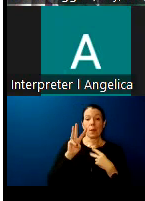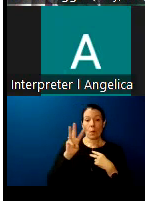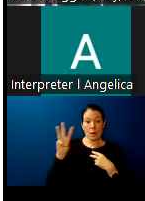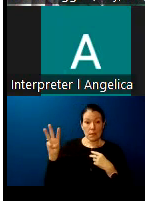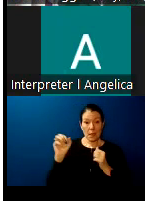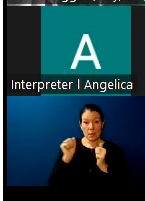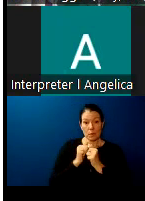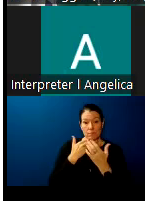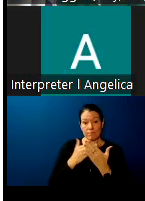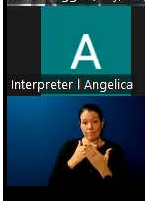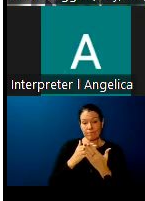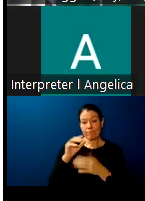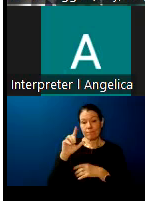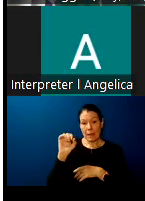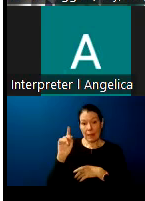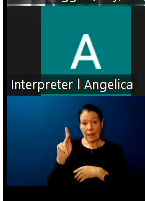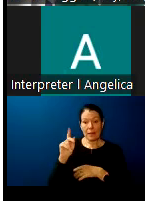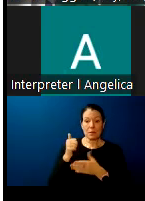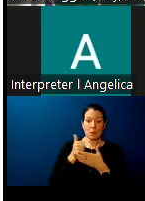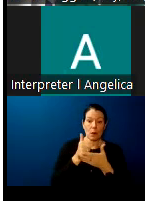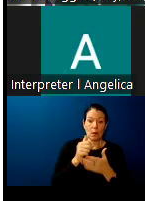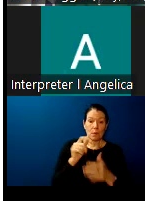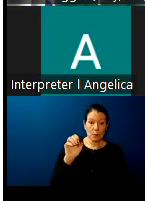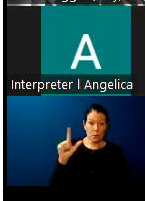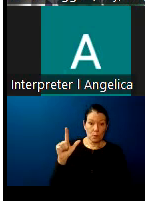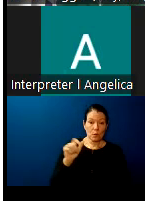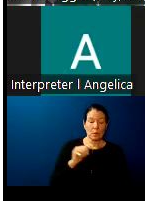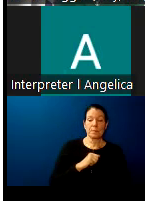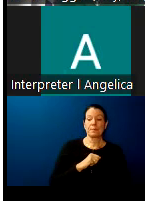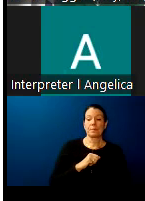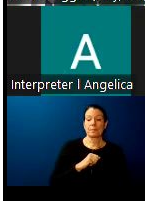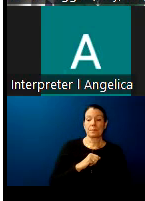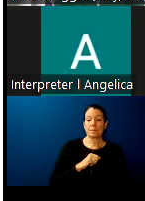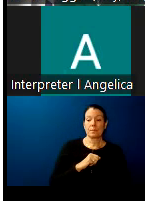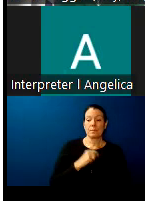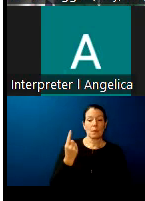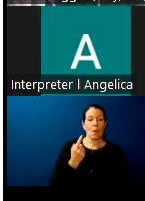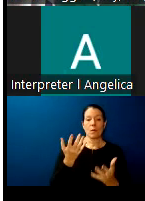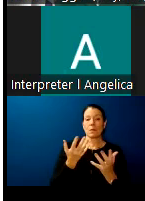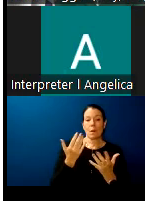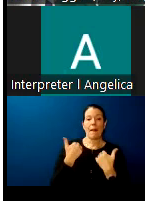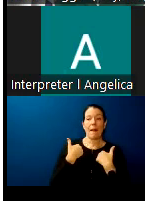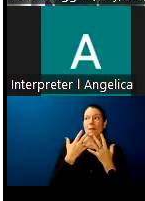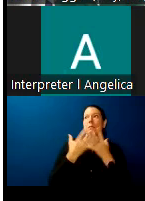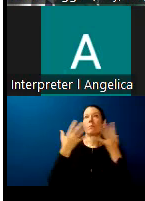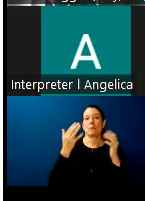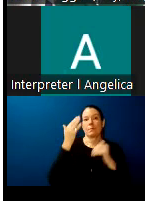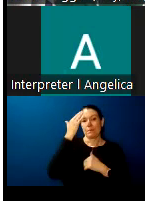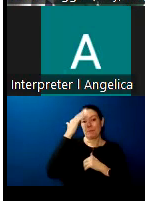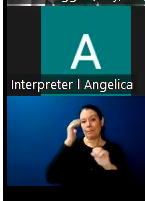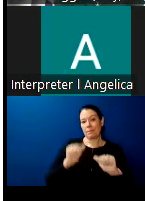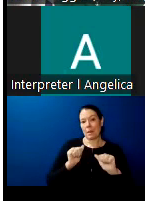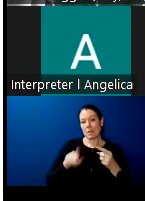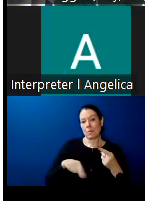good links or helpful tools. While we always want to have as much knowledge as possible about